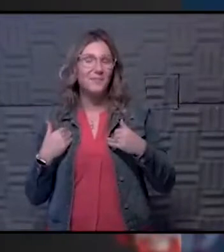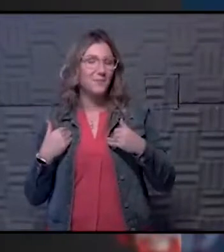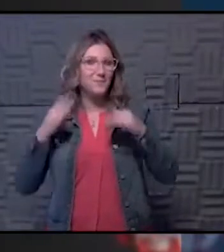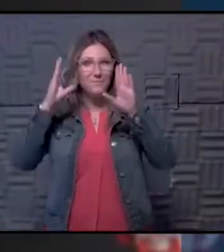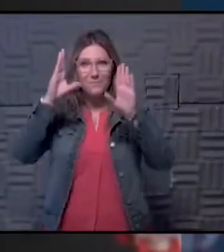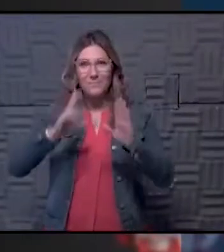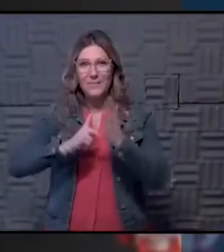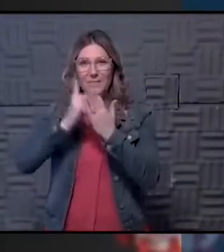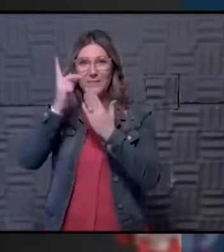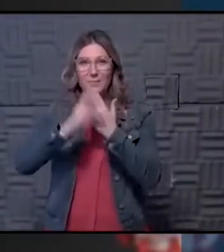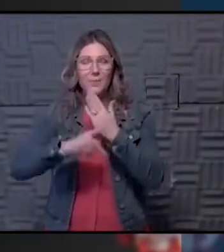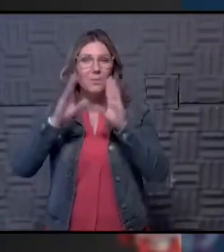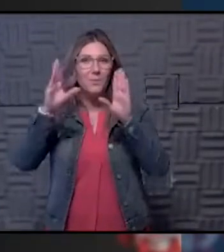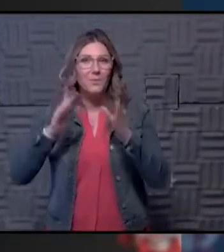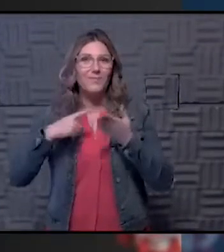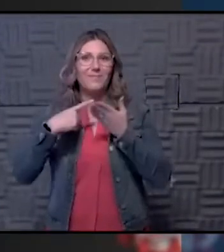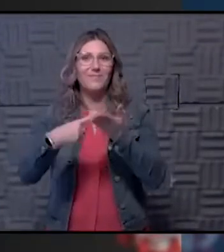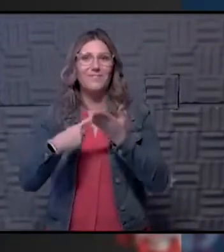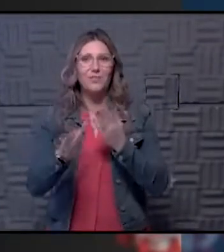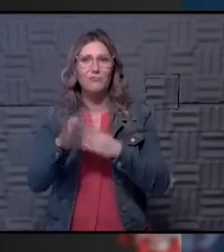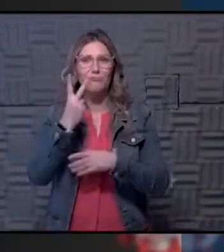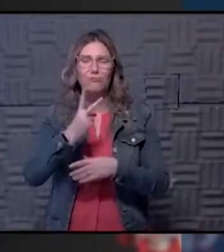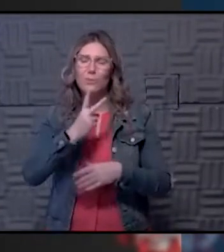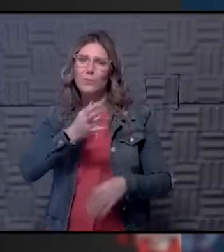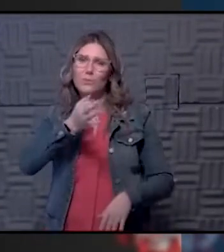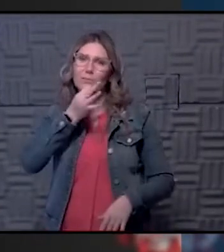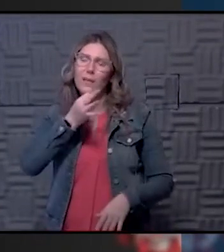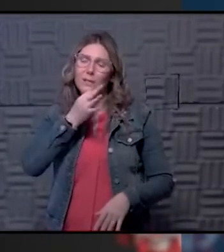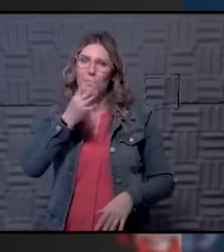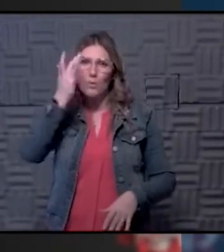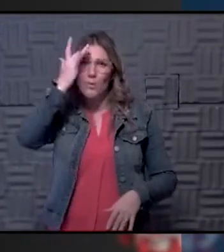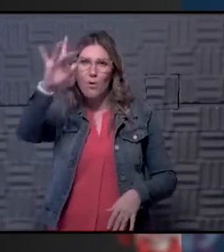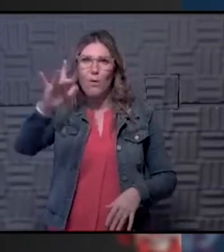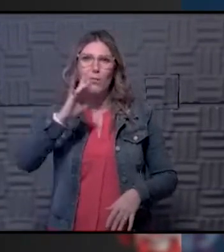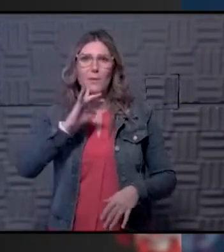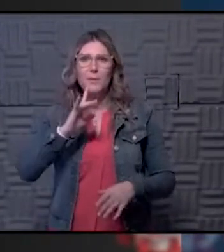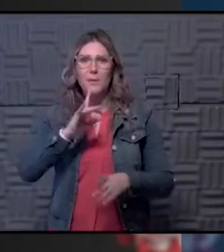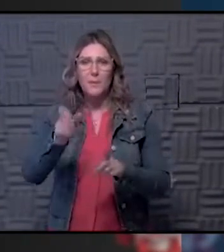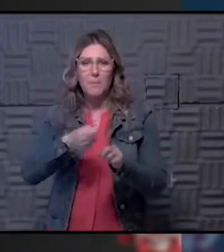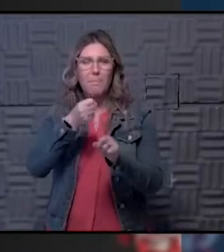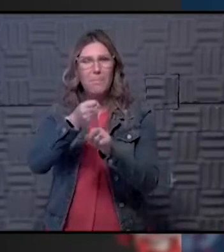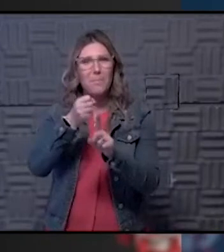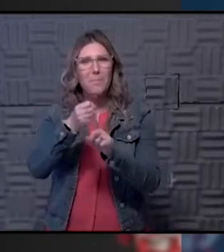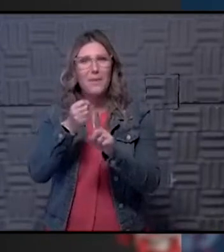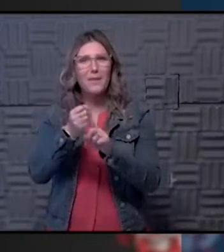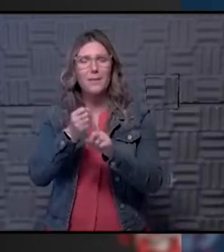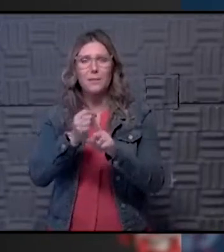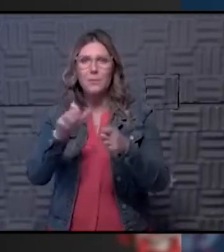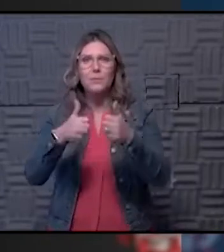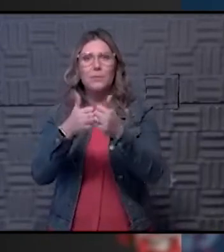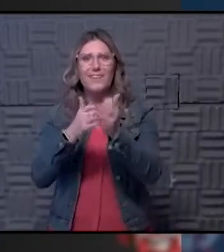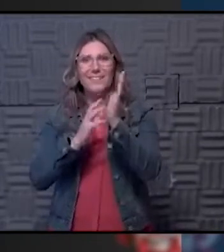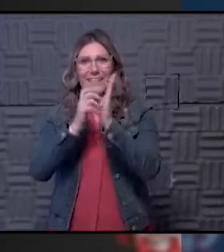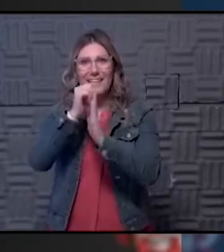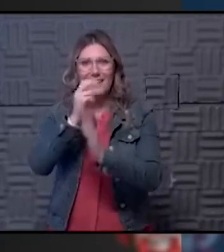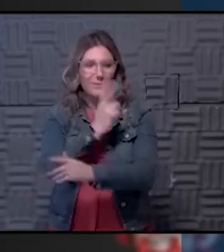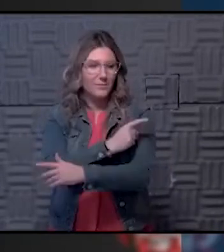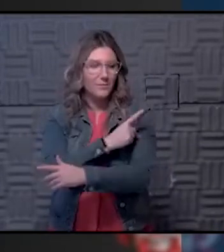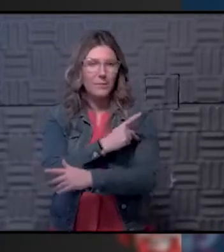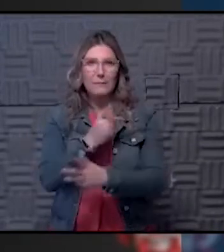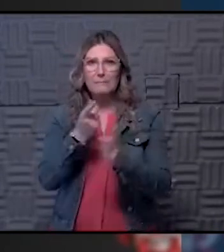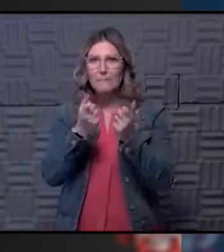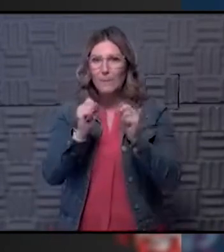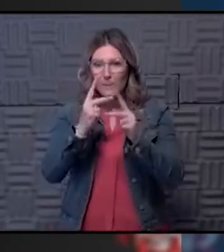amazing program, a great discussion with two brilliant experts. The pandemic has been challenging for cancer patients as they navigate treatment and the best time to